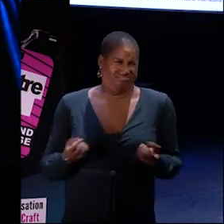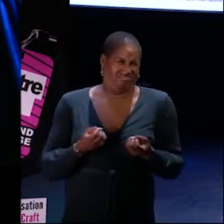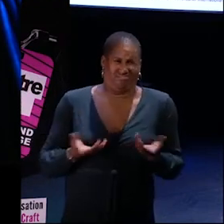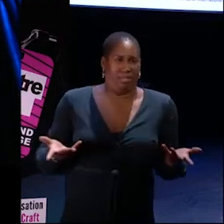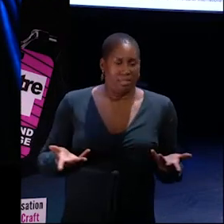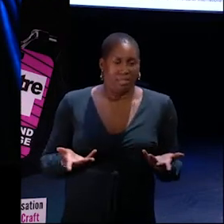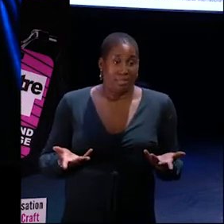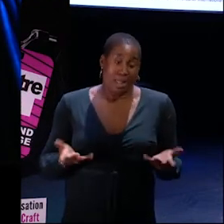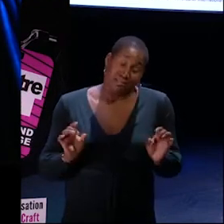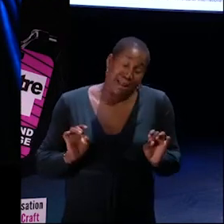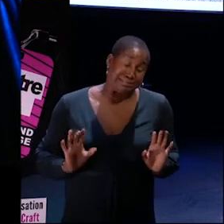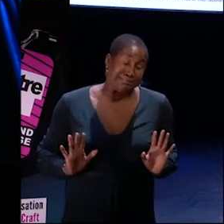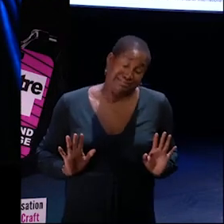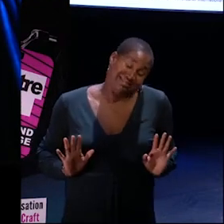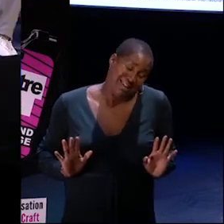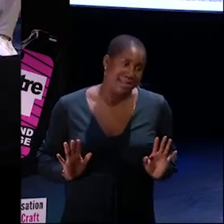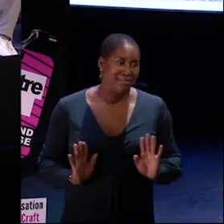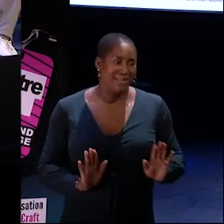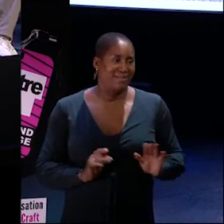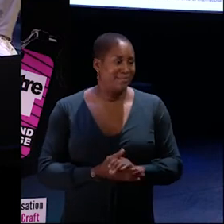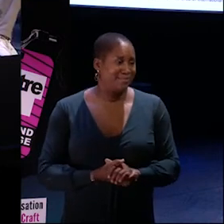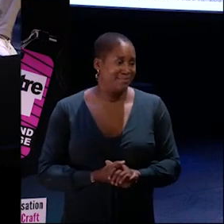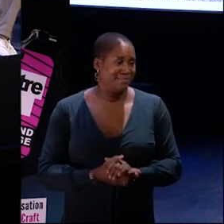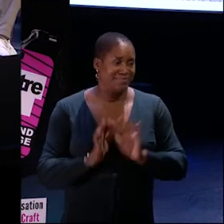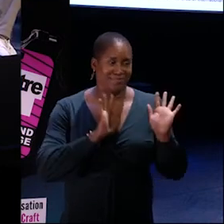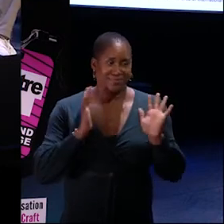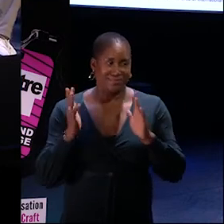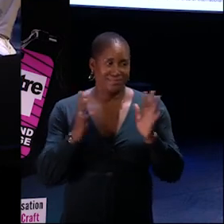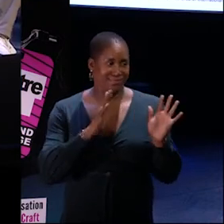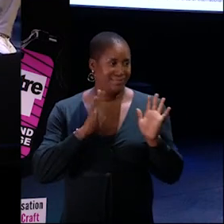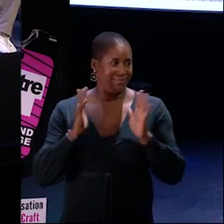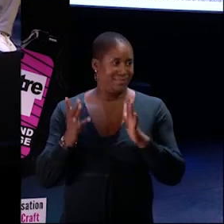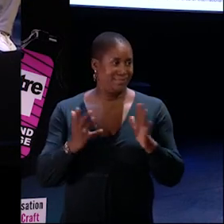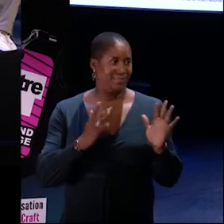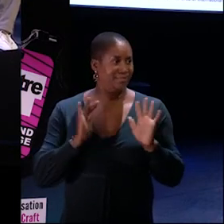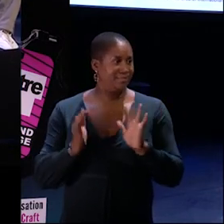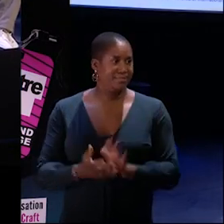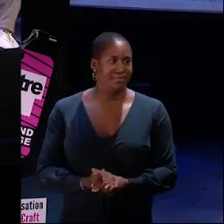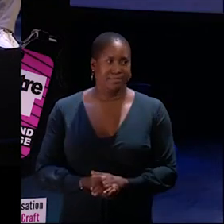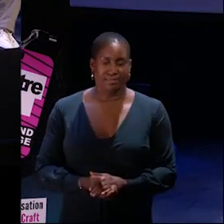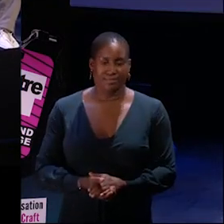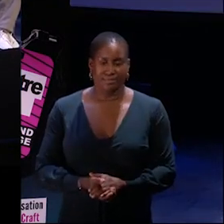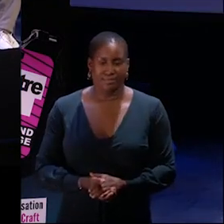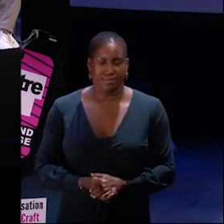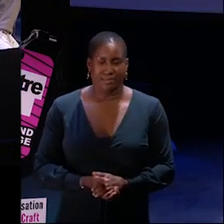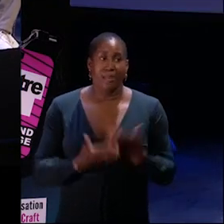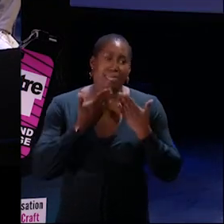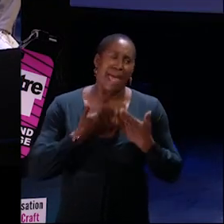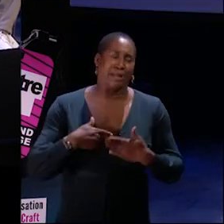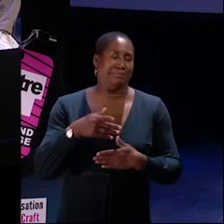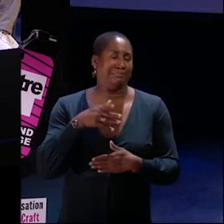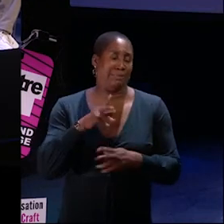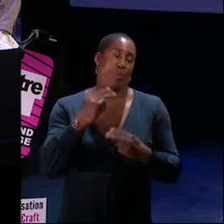I think I'll leave it there. Thanks for listening.